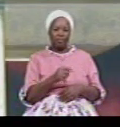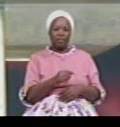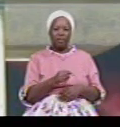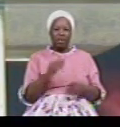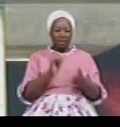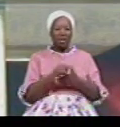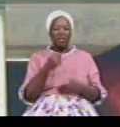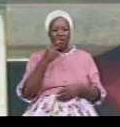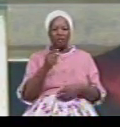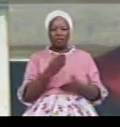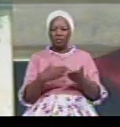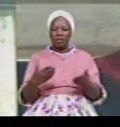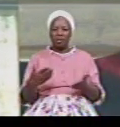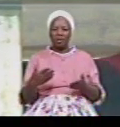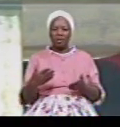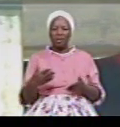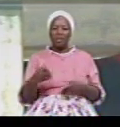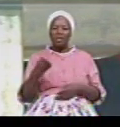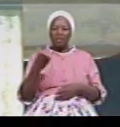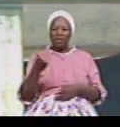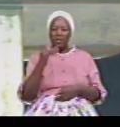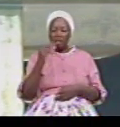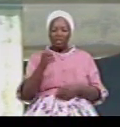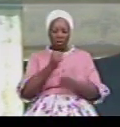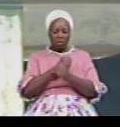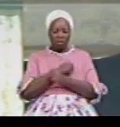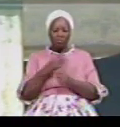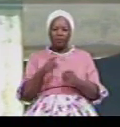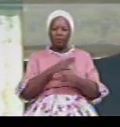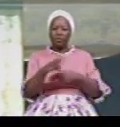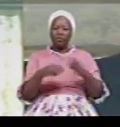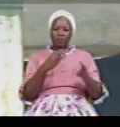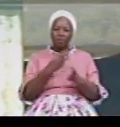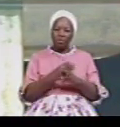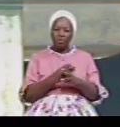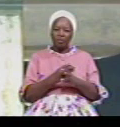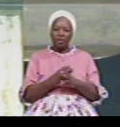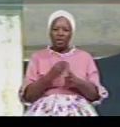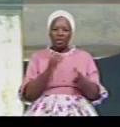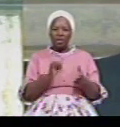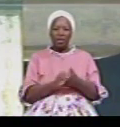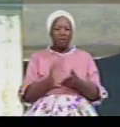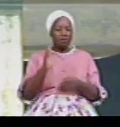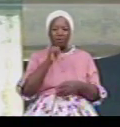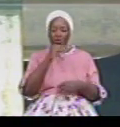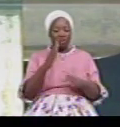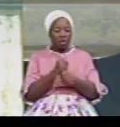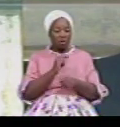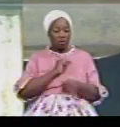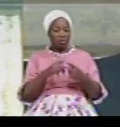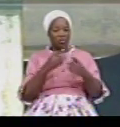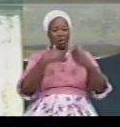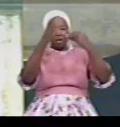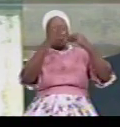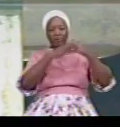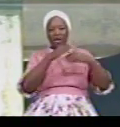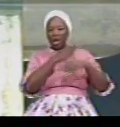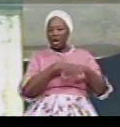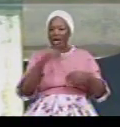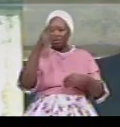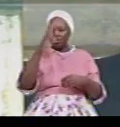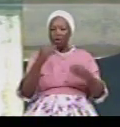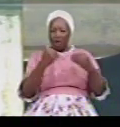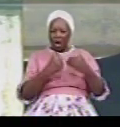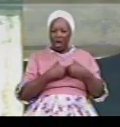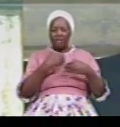something. There's the love of the world. That one will not take us to heaven. And God has